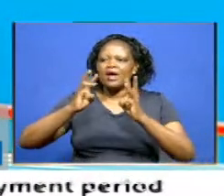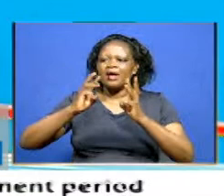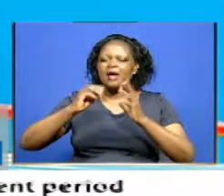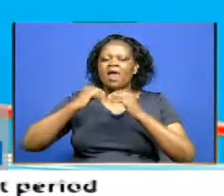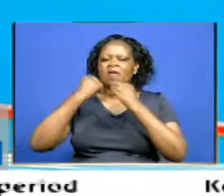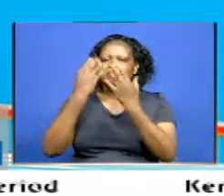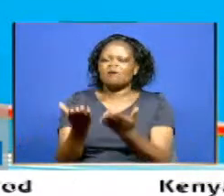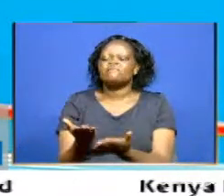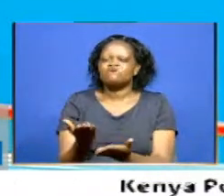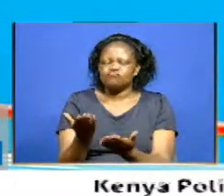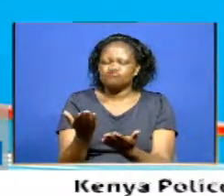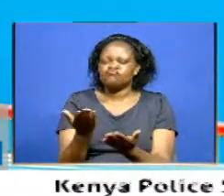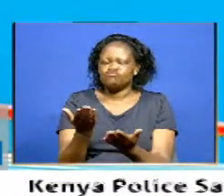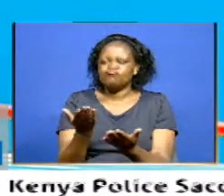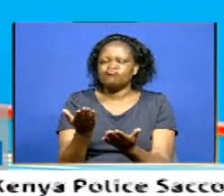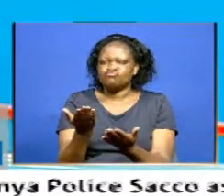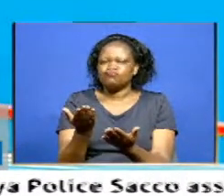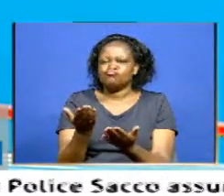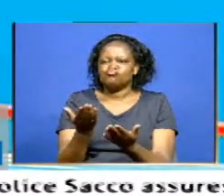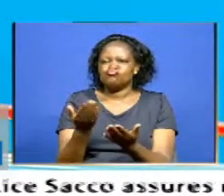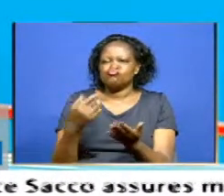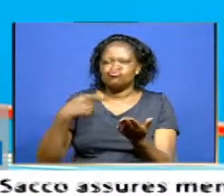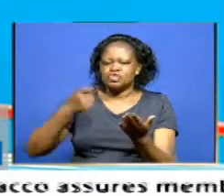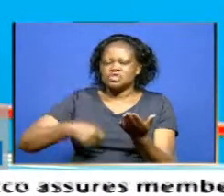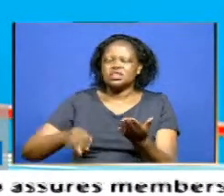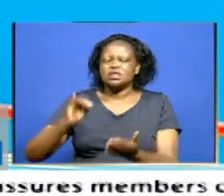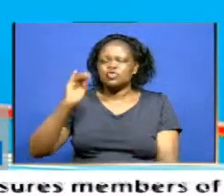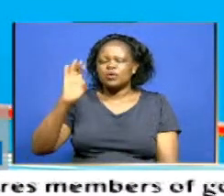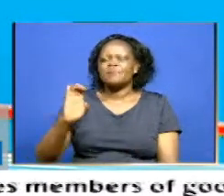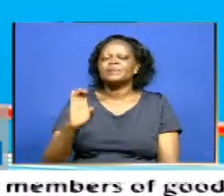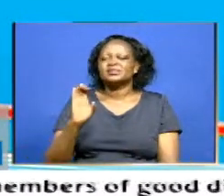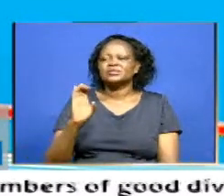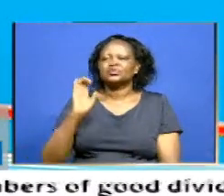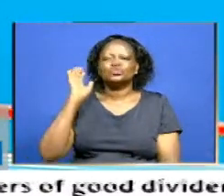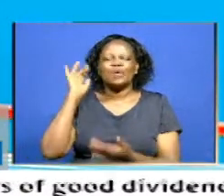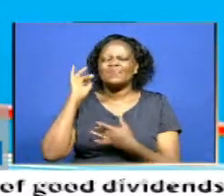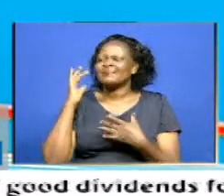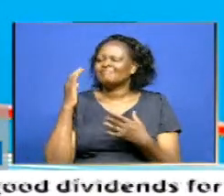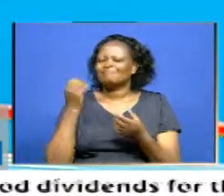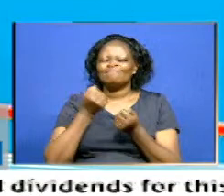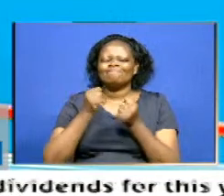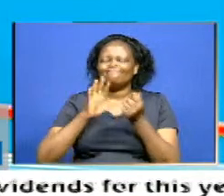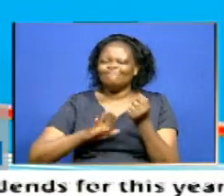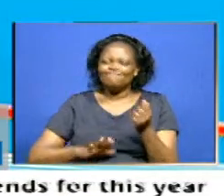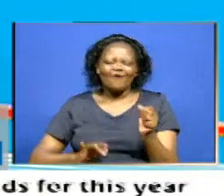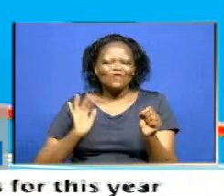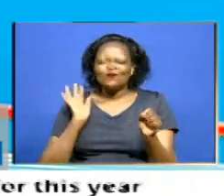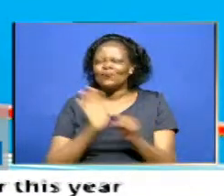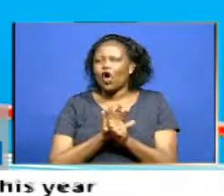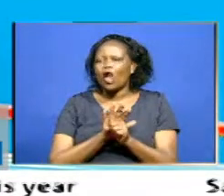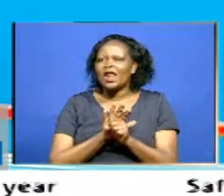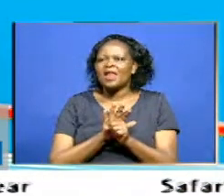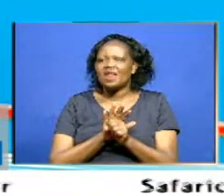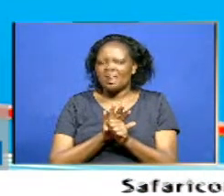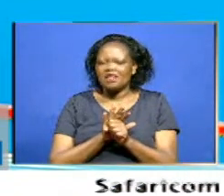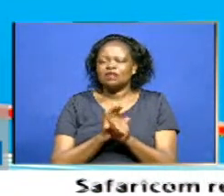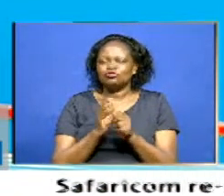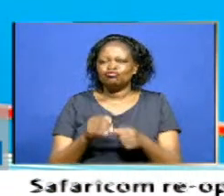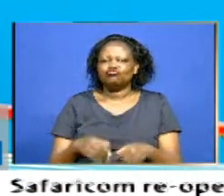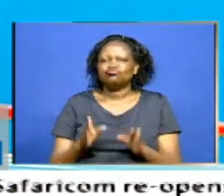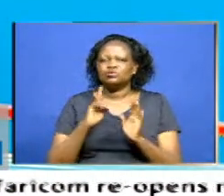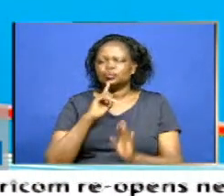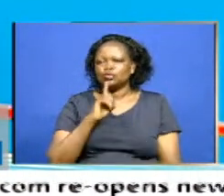presentation to IEBC. So you'd expect a lot of traffic jam along those routes, and